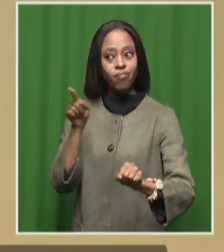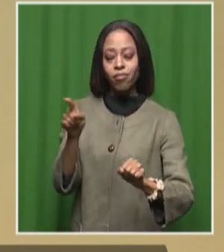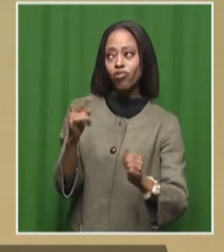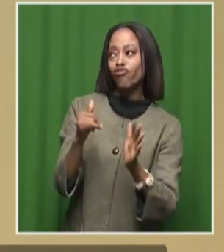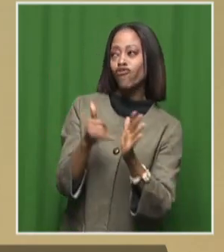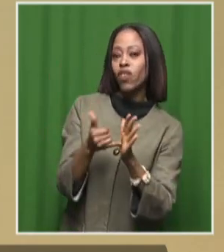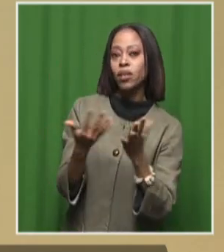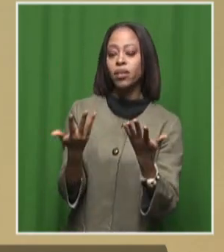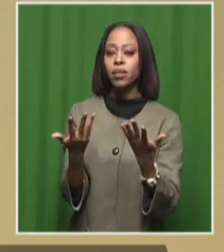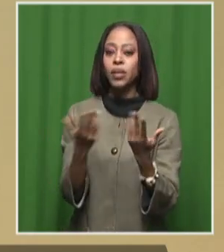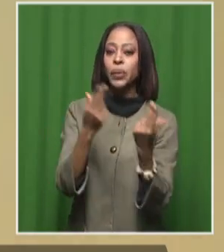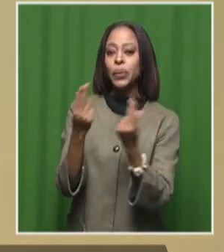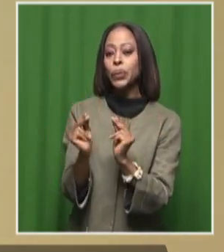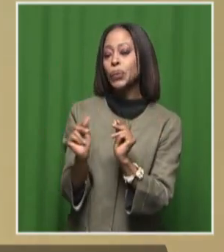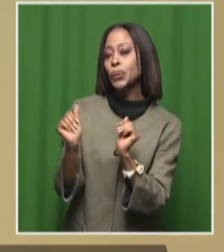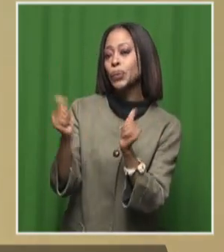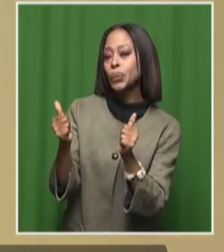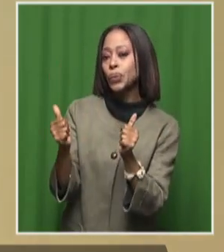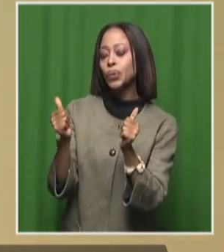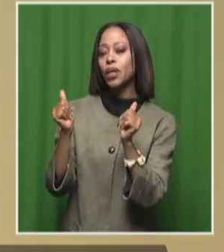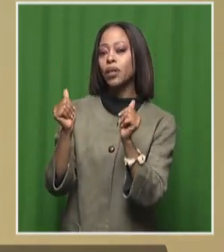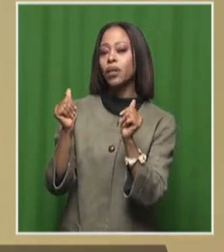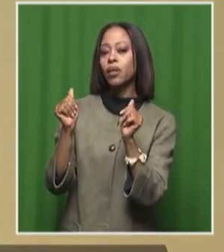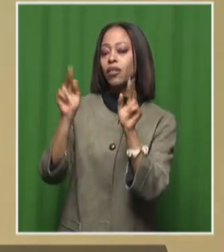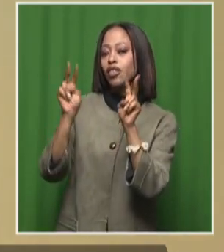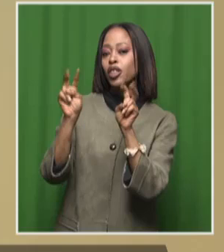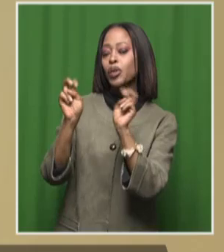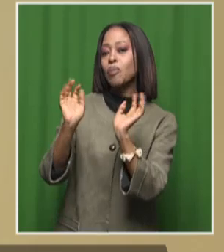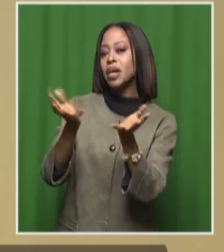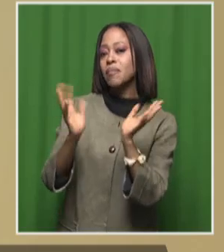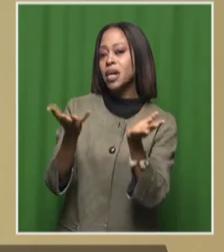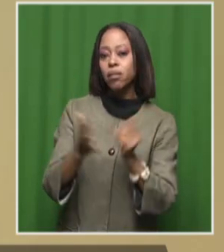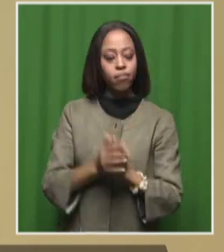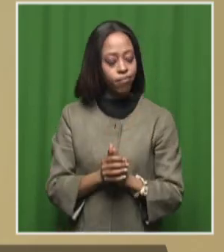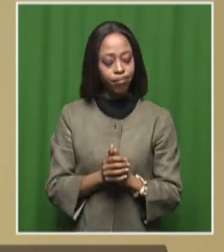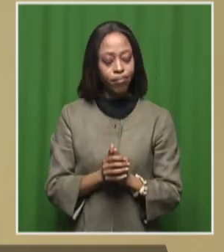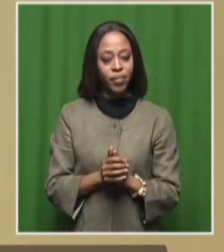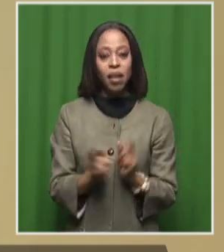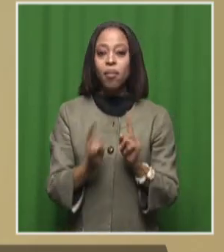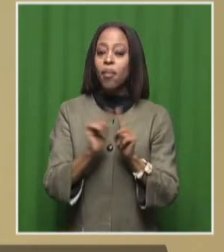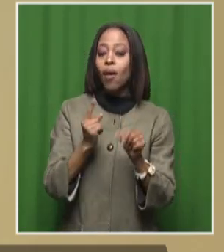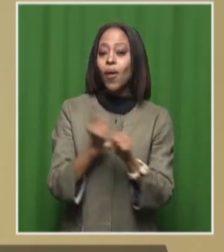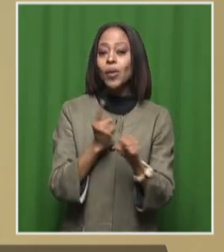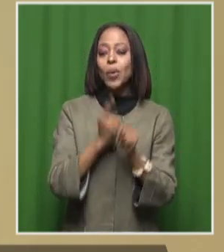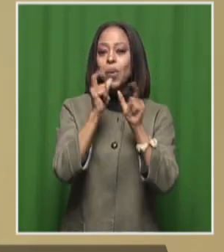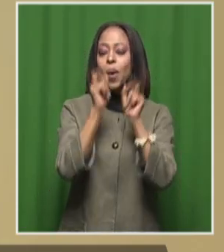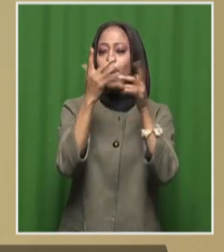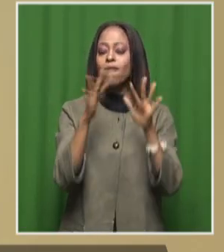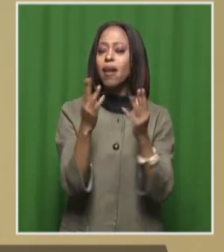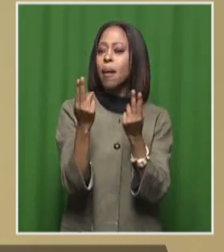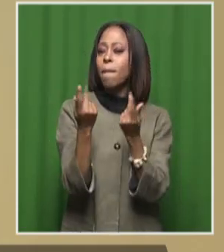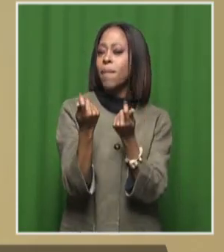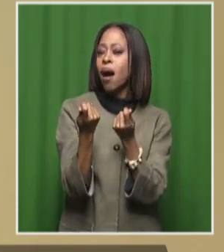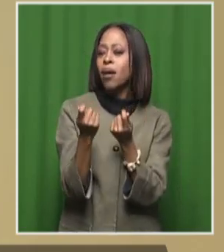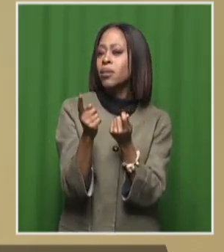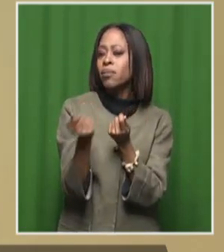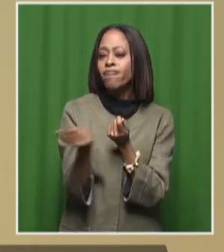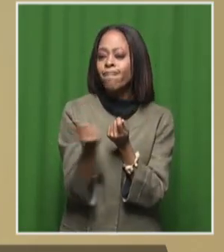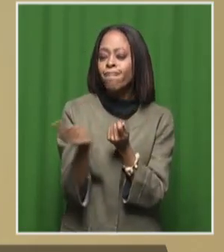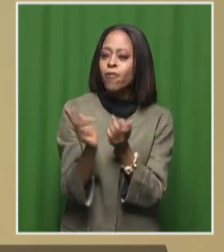only well done, context specific, but they are costed, and we know exactly how much money we need to be able